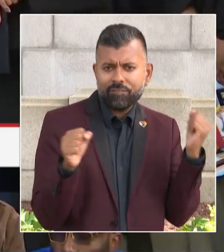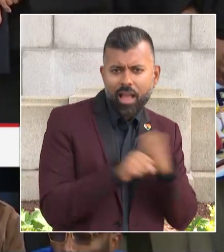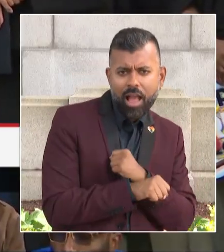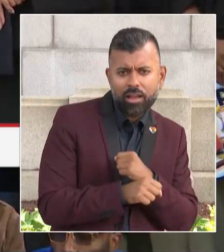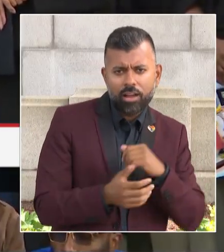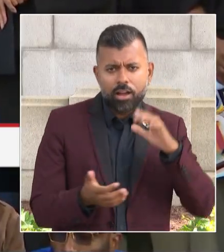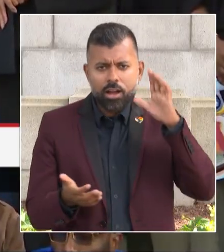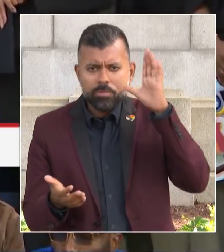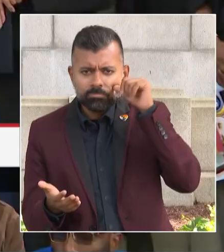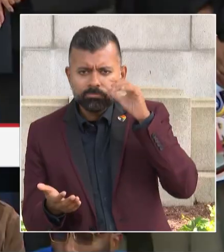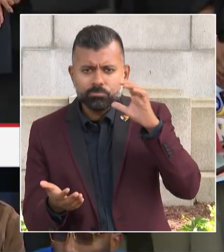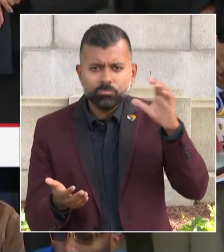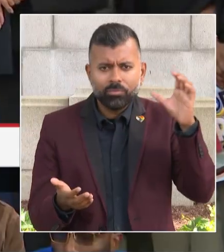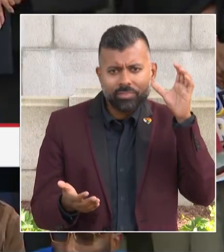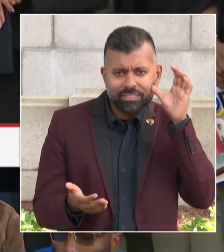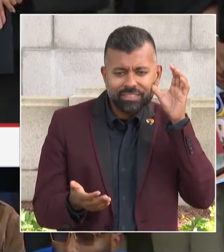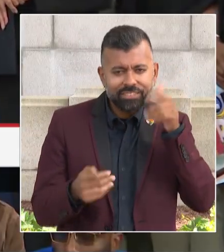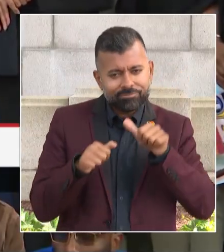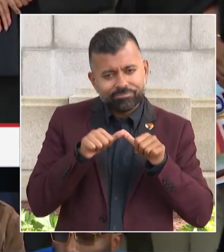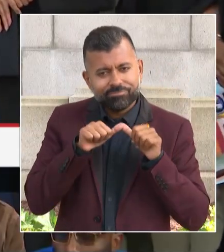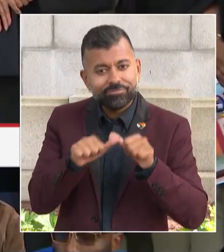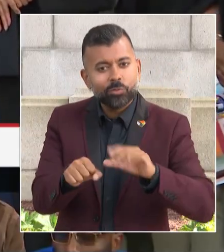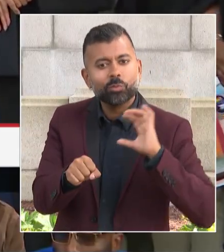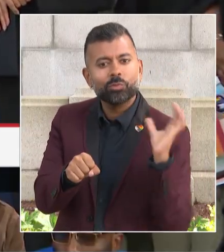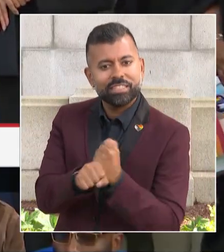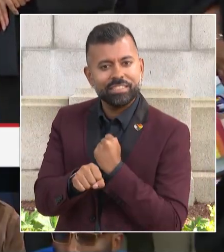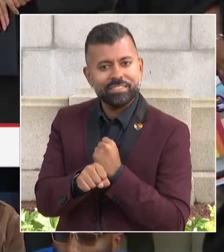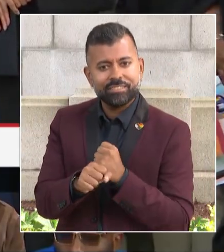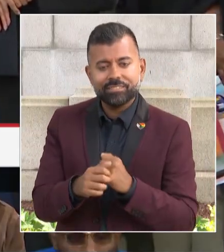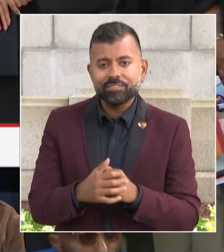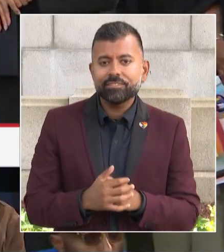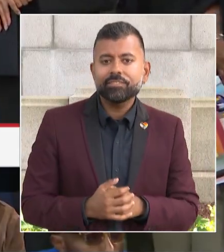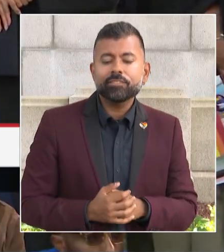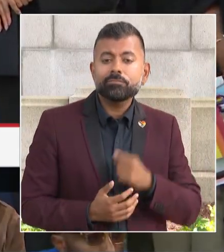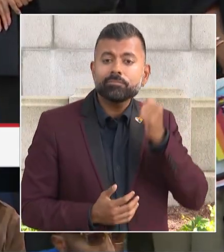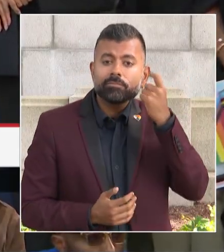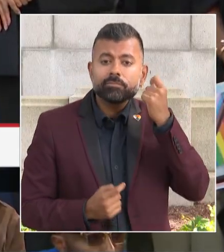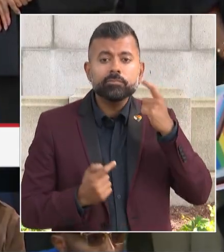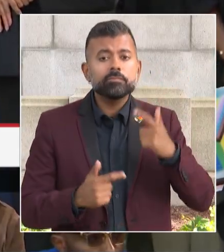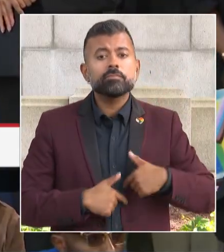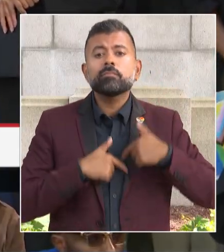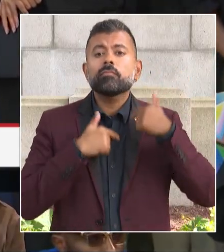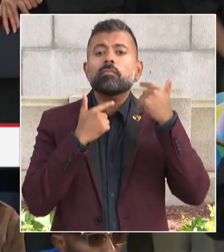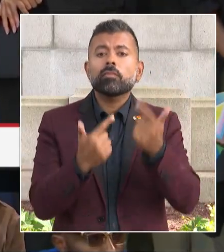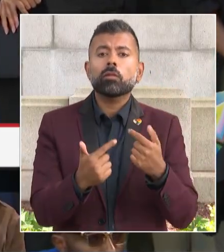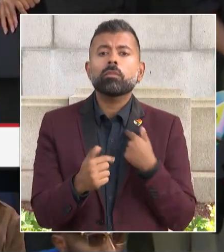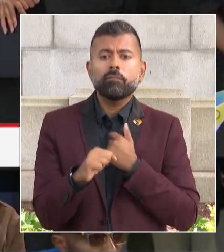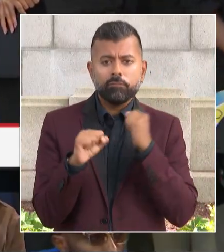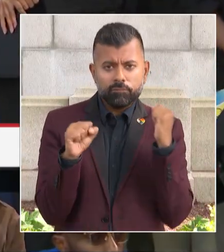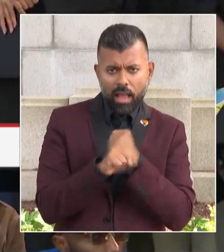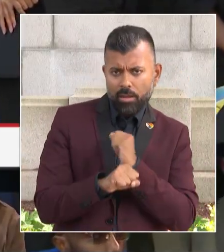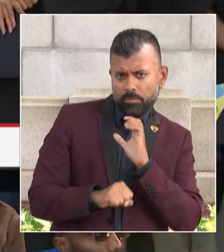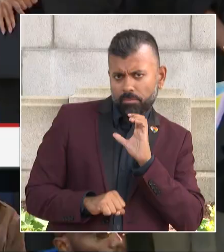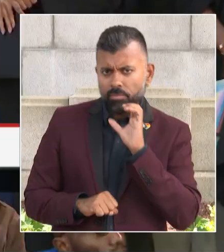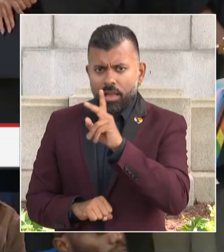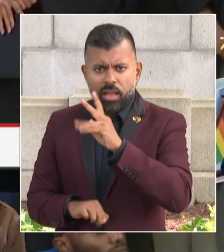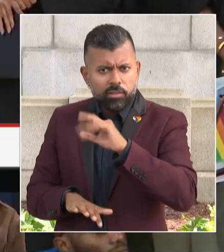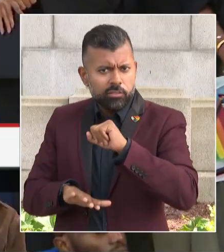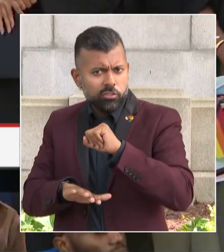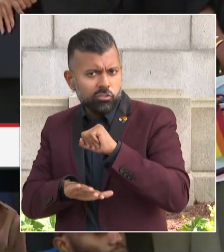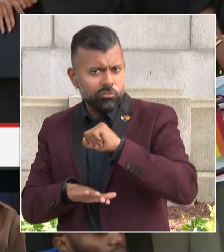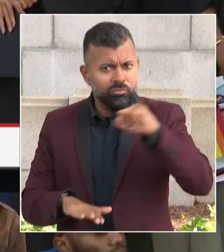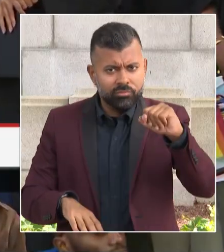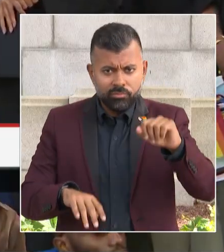60 years, our community has shown up, spoken out, and pushed forward in council chambers, in classrooms,